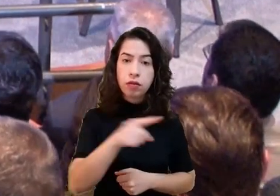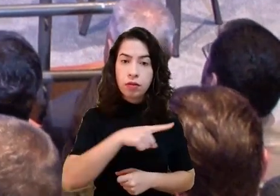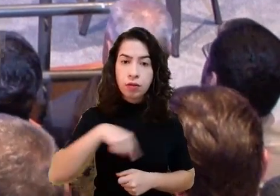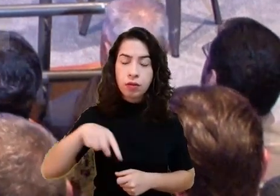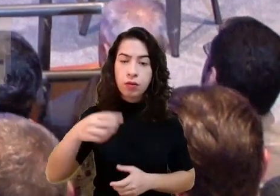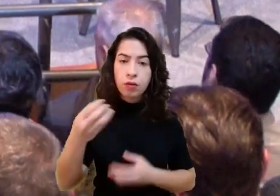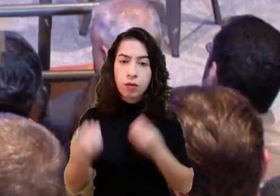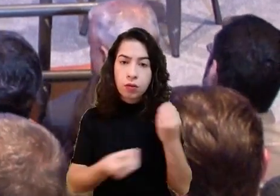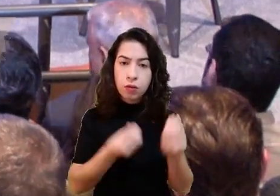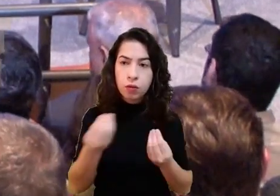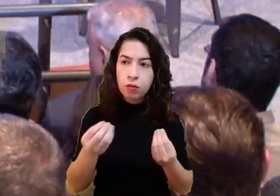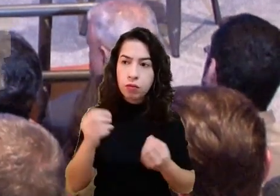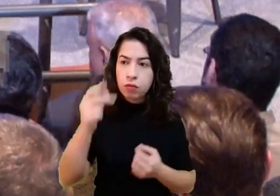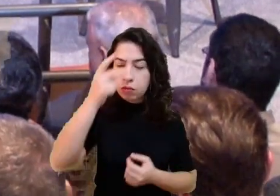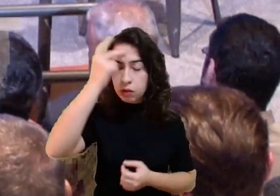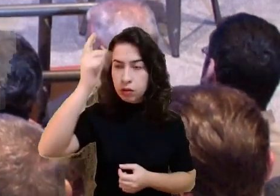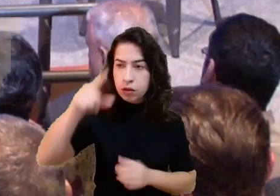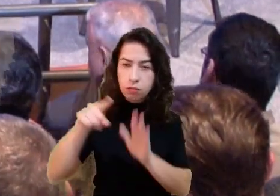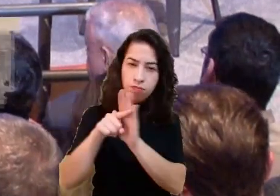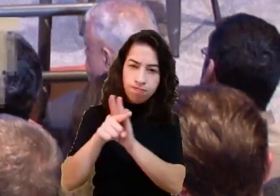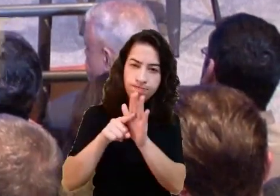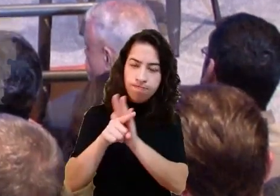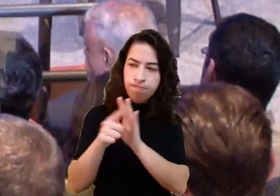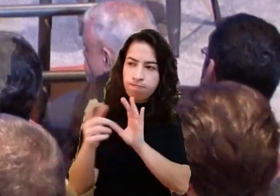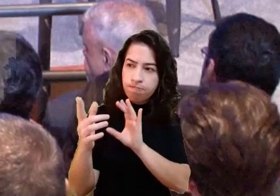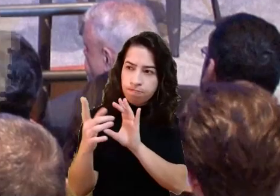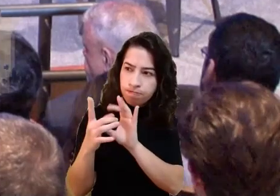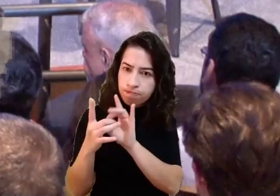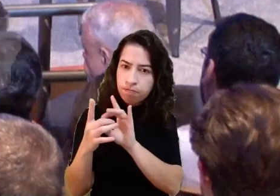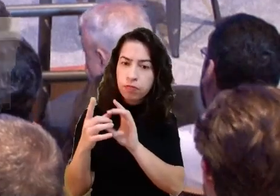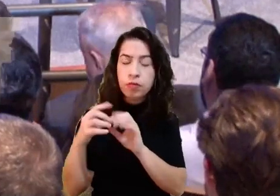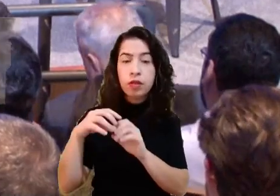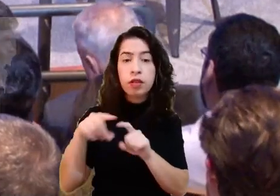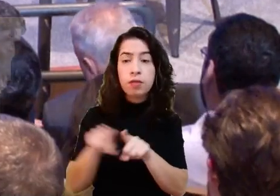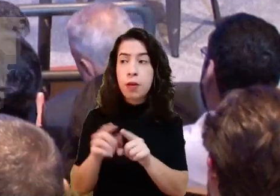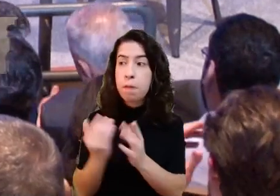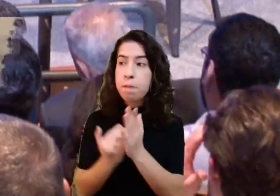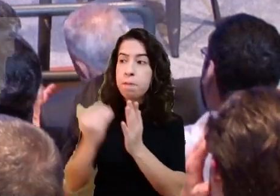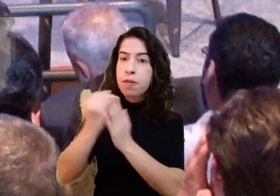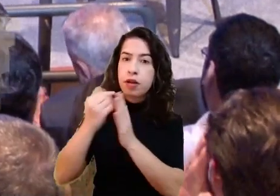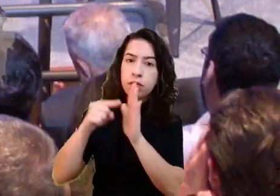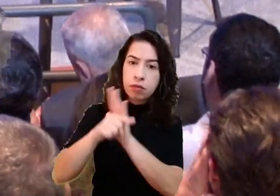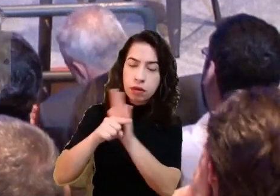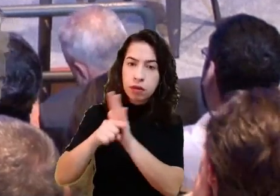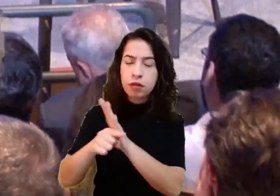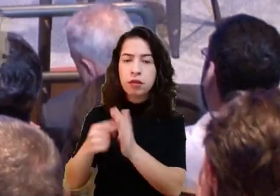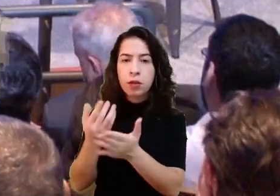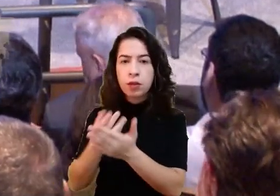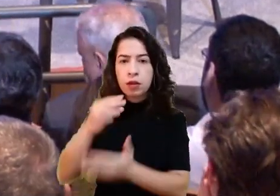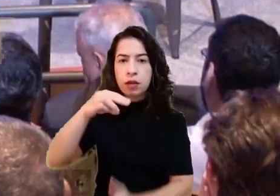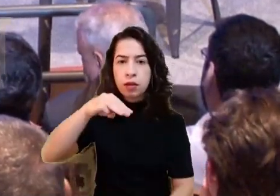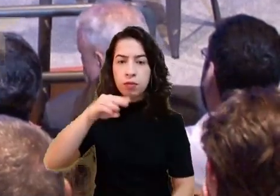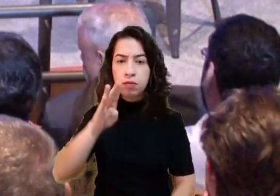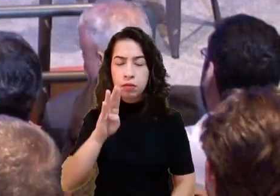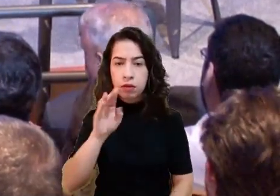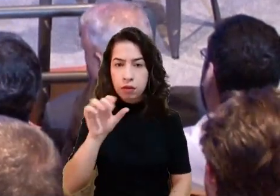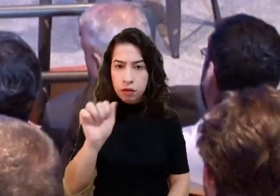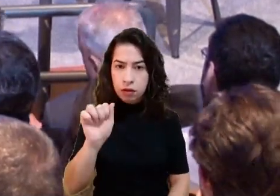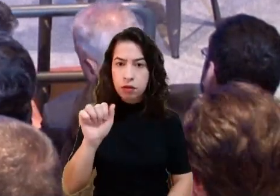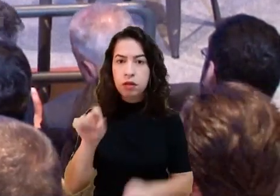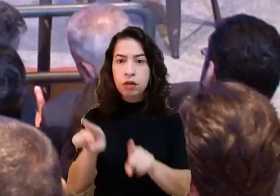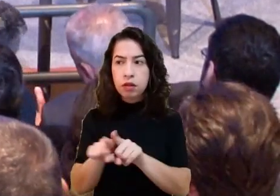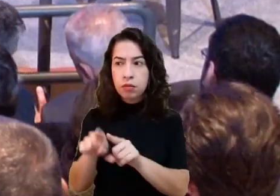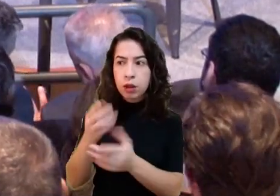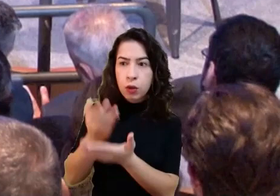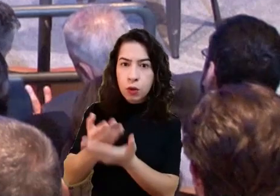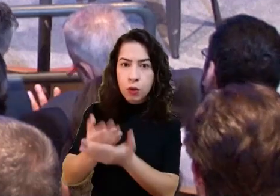we get closer to the researchers and maybe have more researchers doing MBAs and more MBAs, studying a